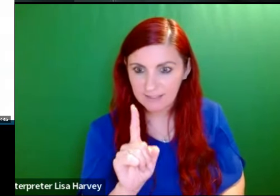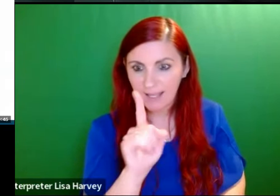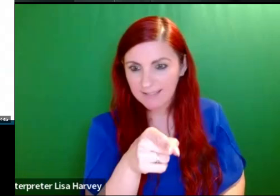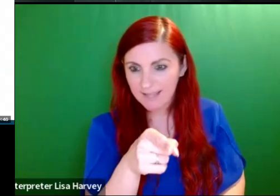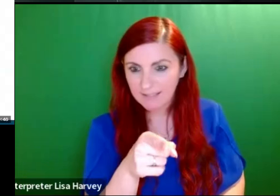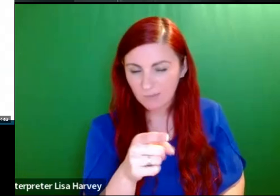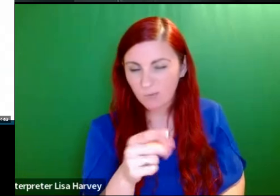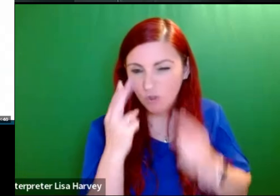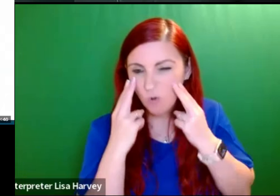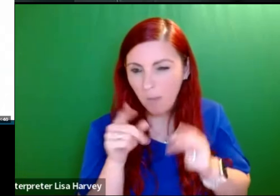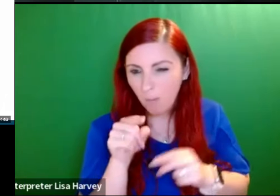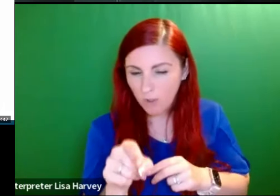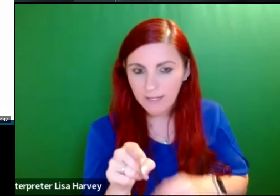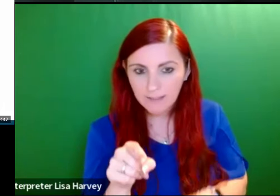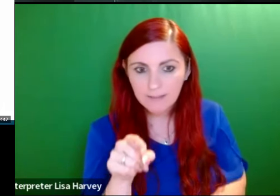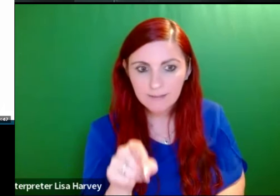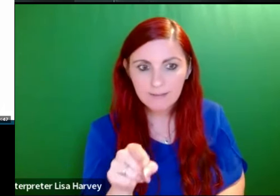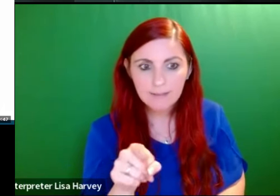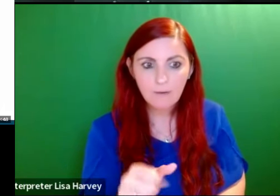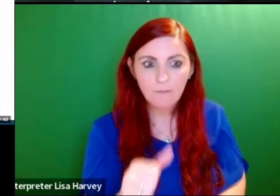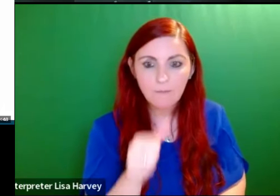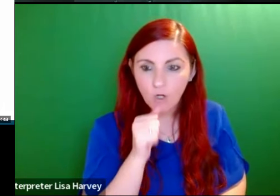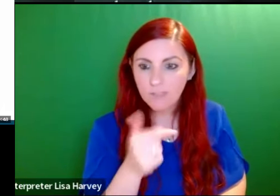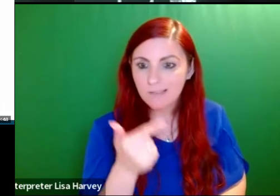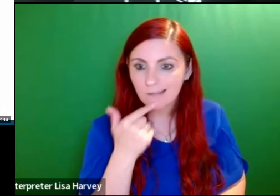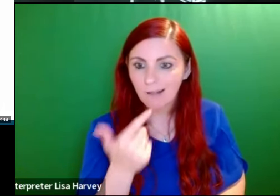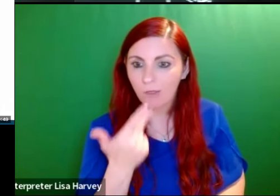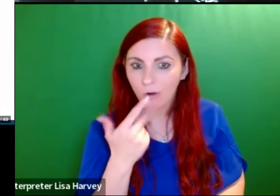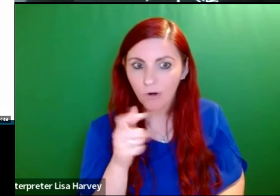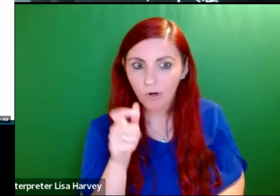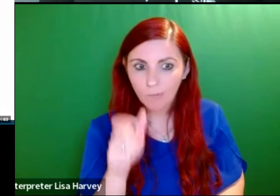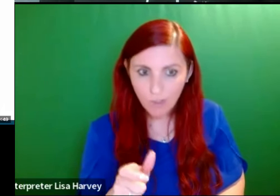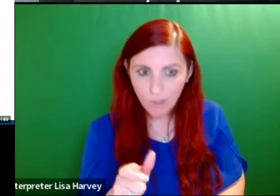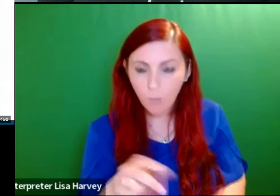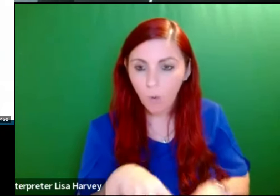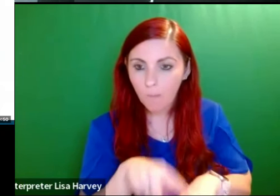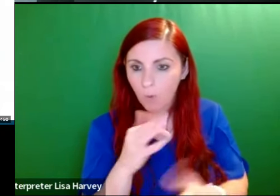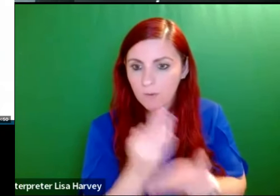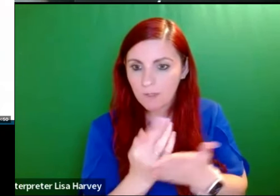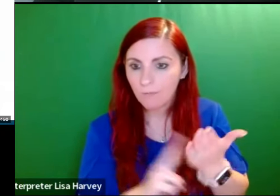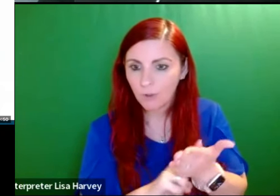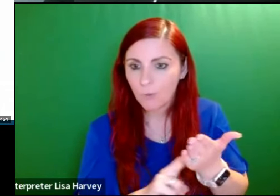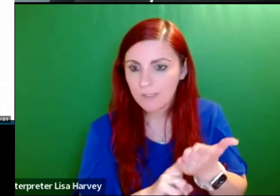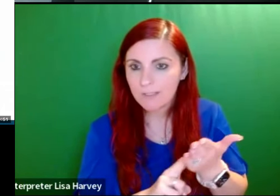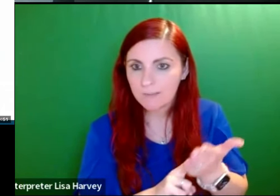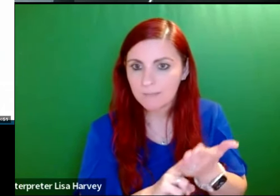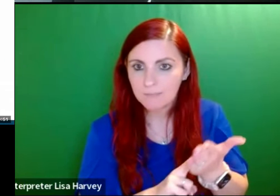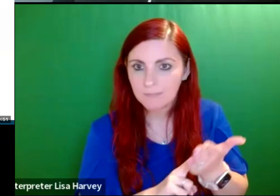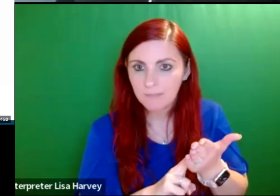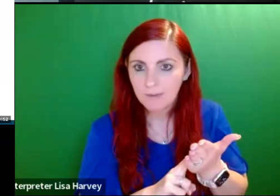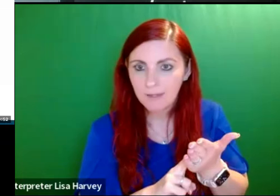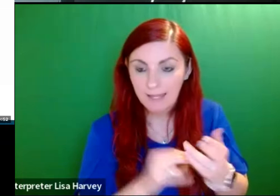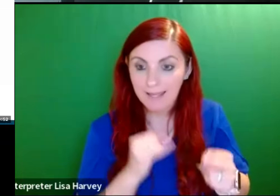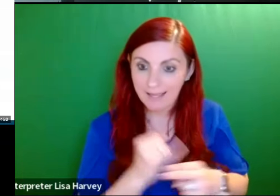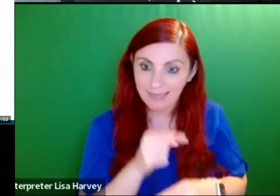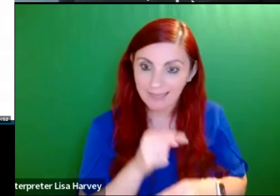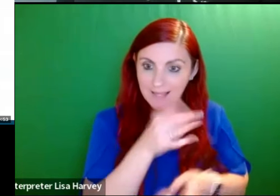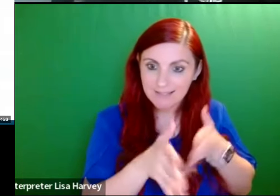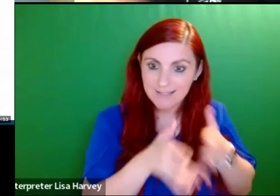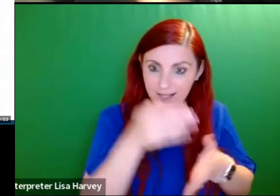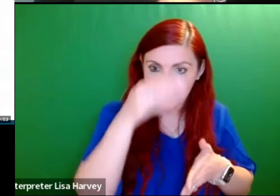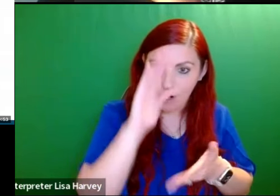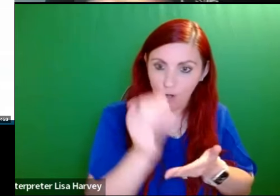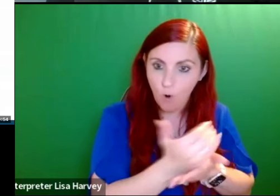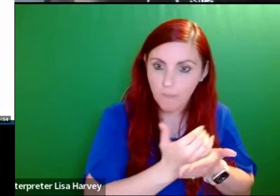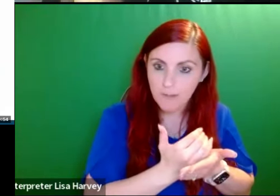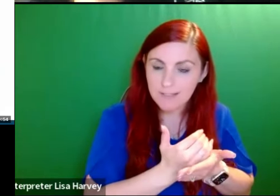signs, for first person and third person, were the most frequently used signs in the signs of Ireland corpus, in